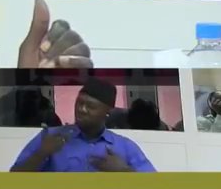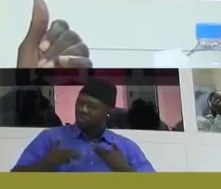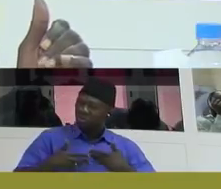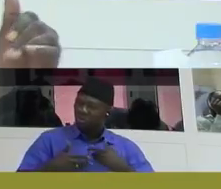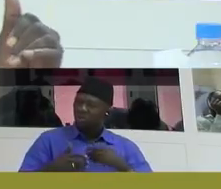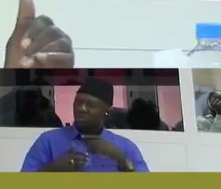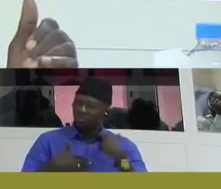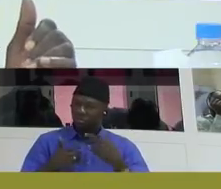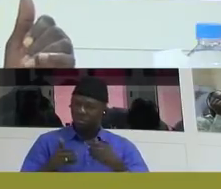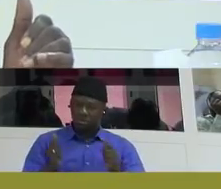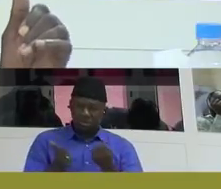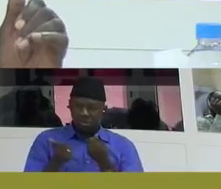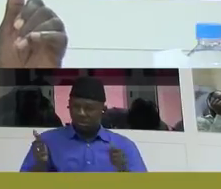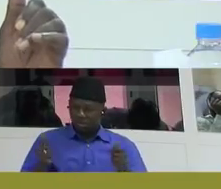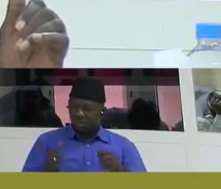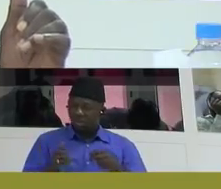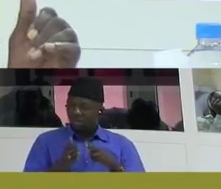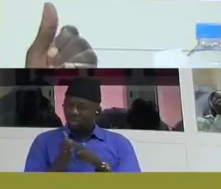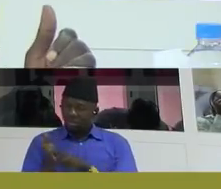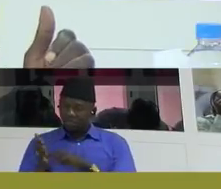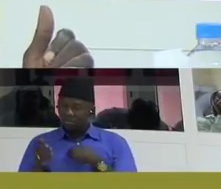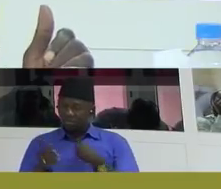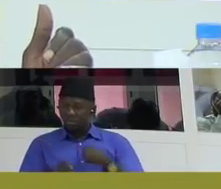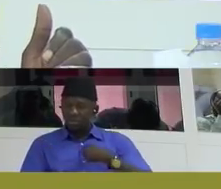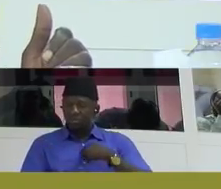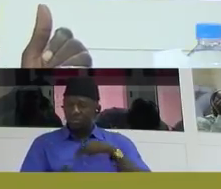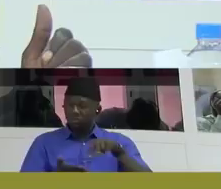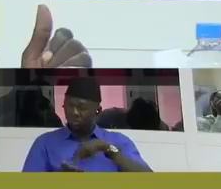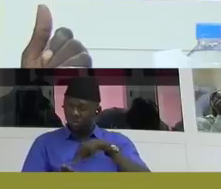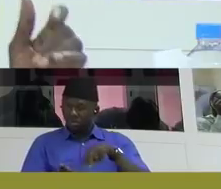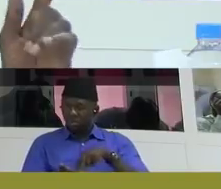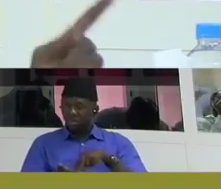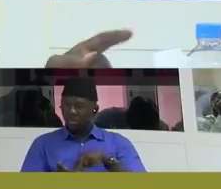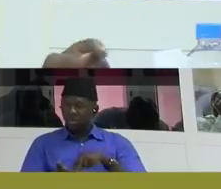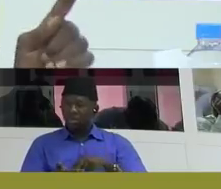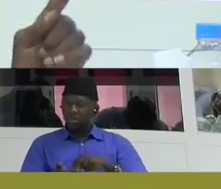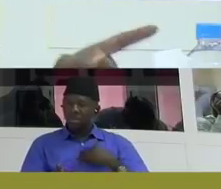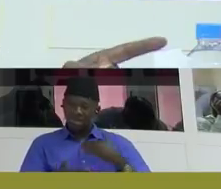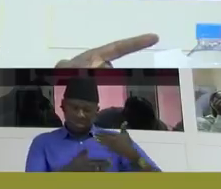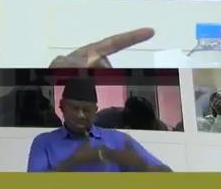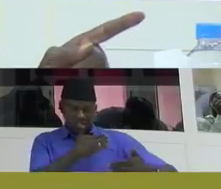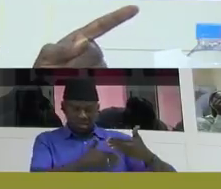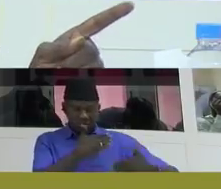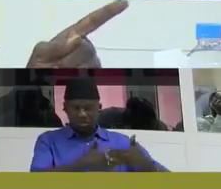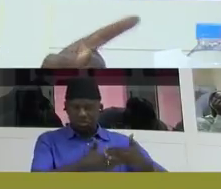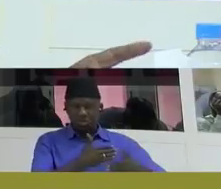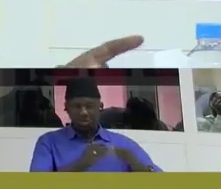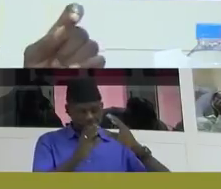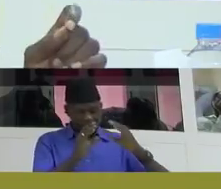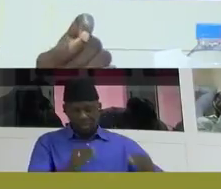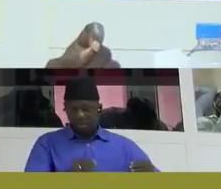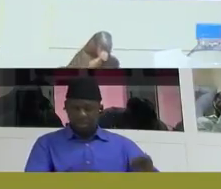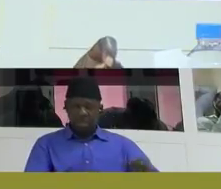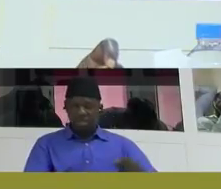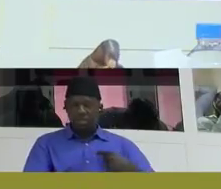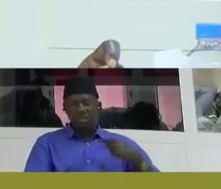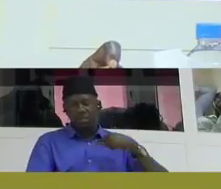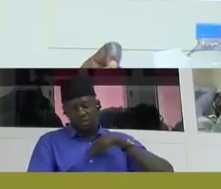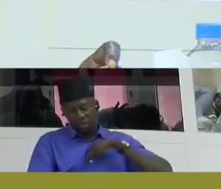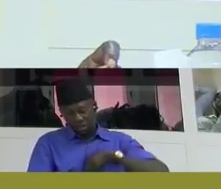celebrate, a need for me to dance, and next door neighbor has a